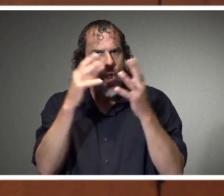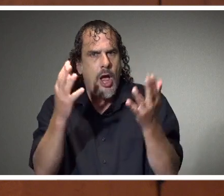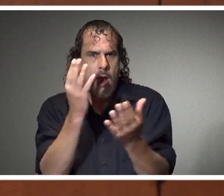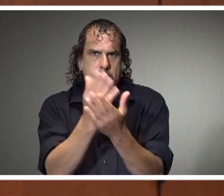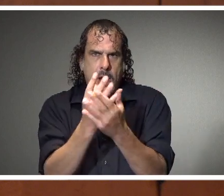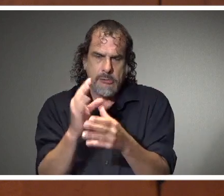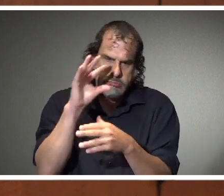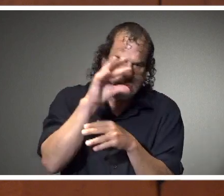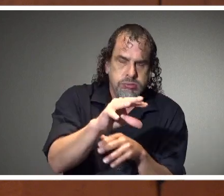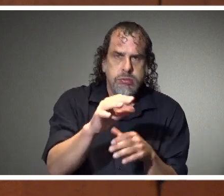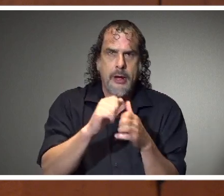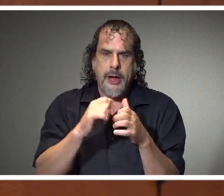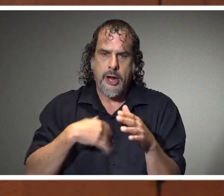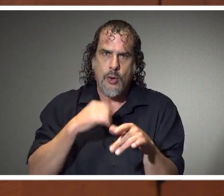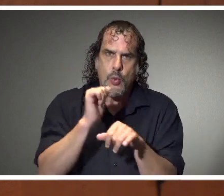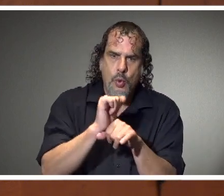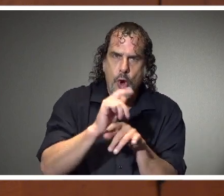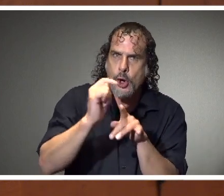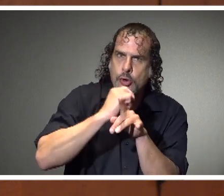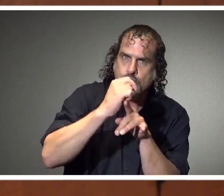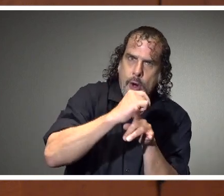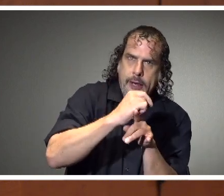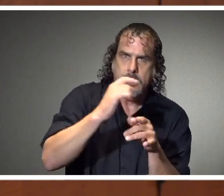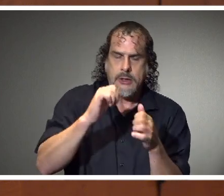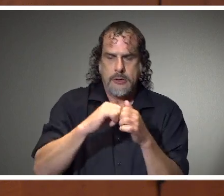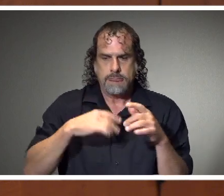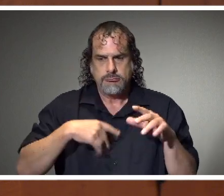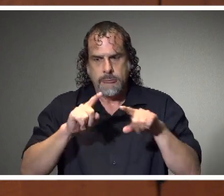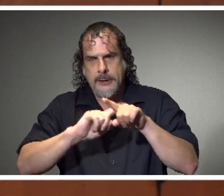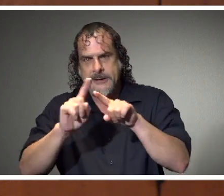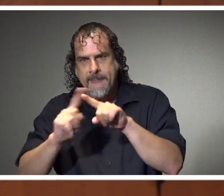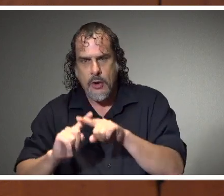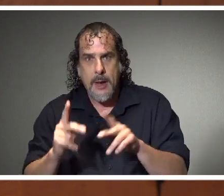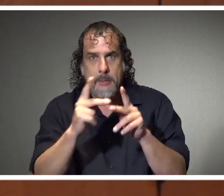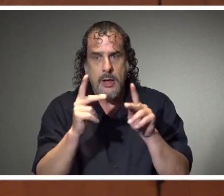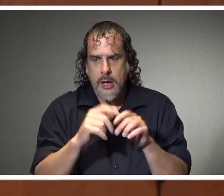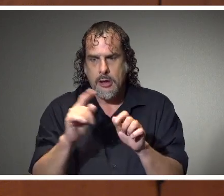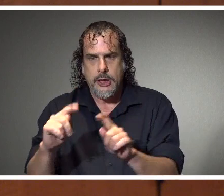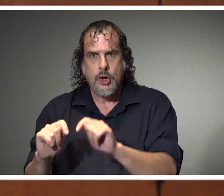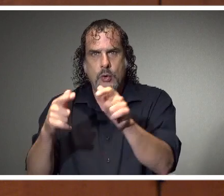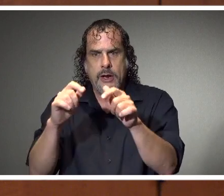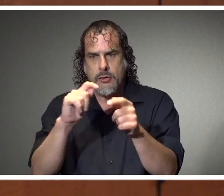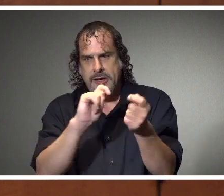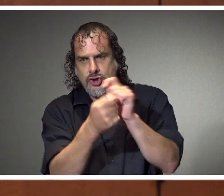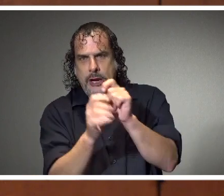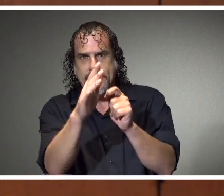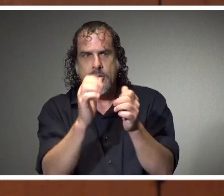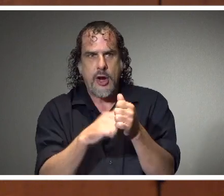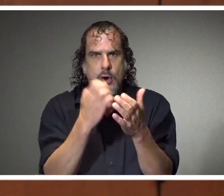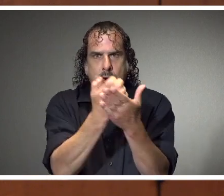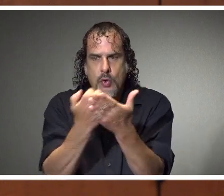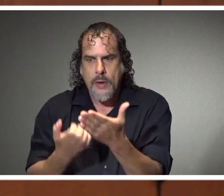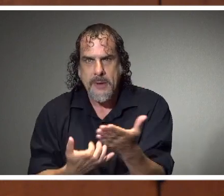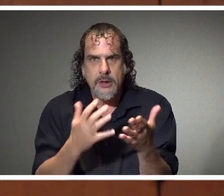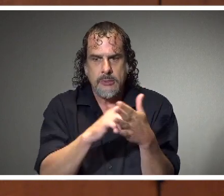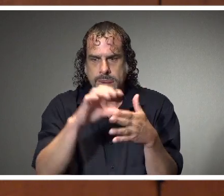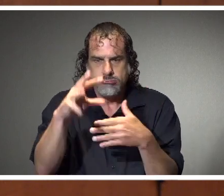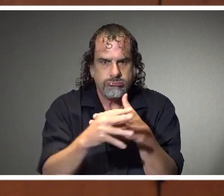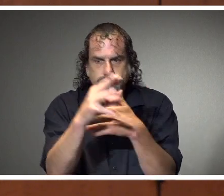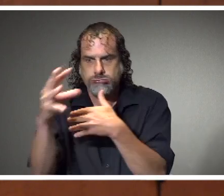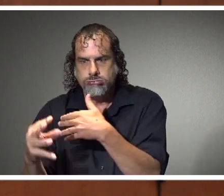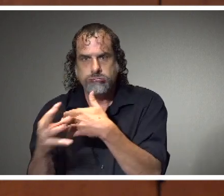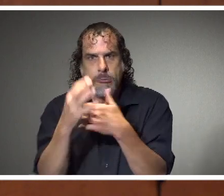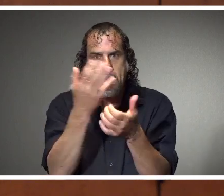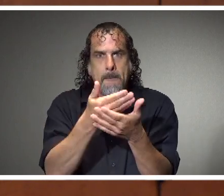training, facility capacity expansions, where our training institutions can quickly upgrade facilities, add equipment to train